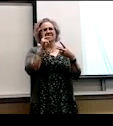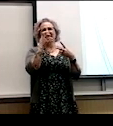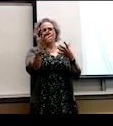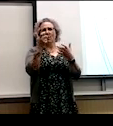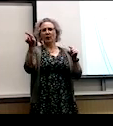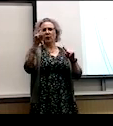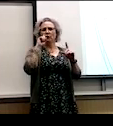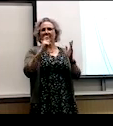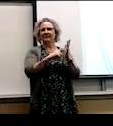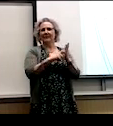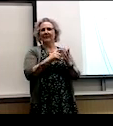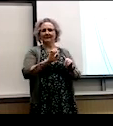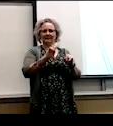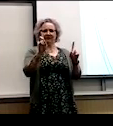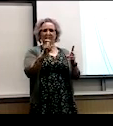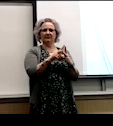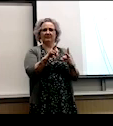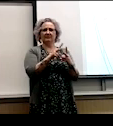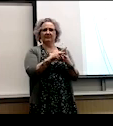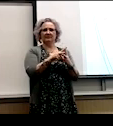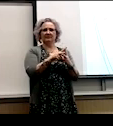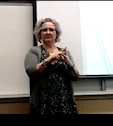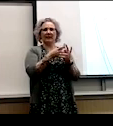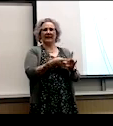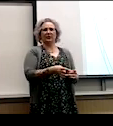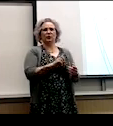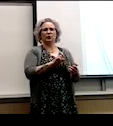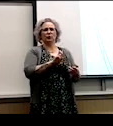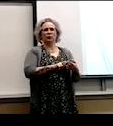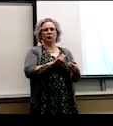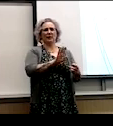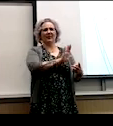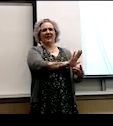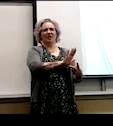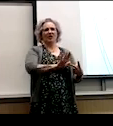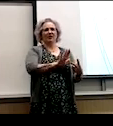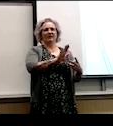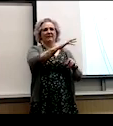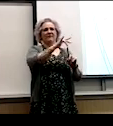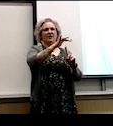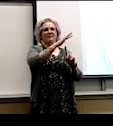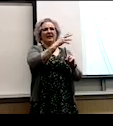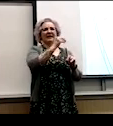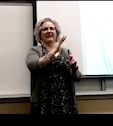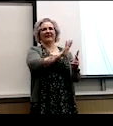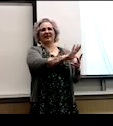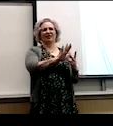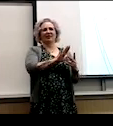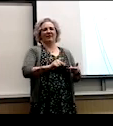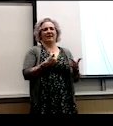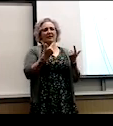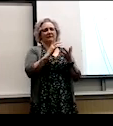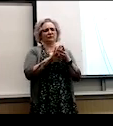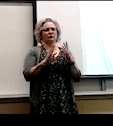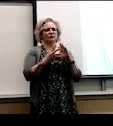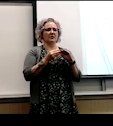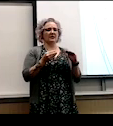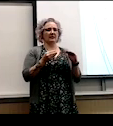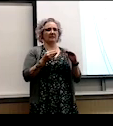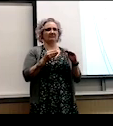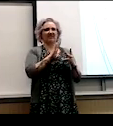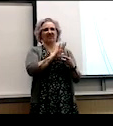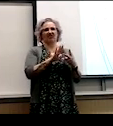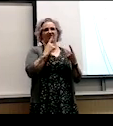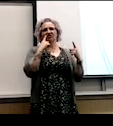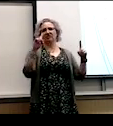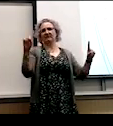patients in terms of their environment and their life story and what they achieved. So it